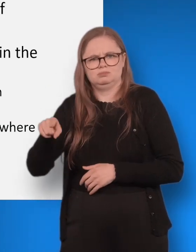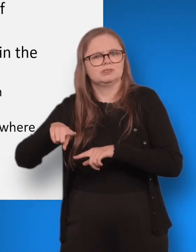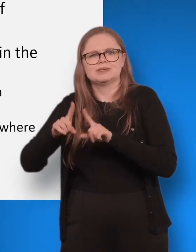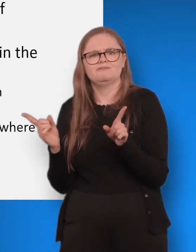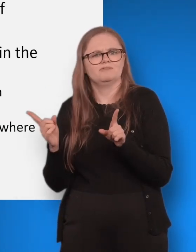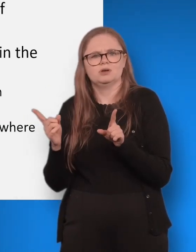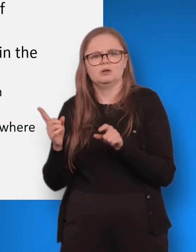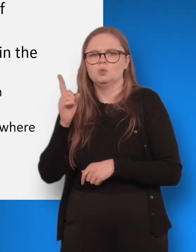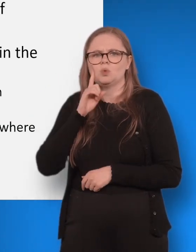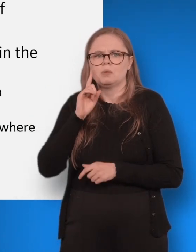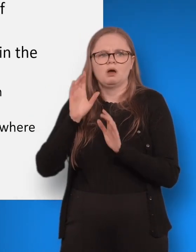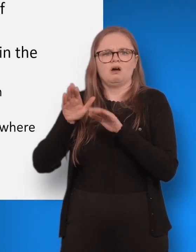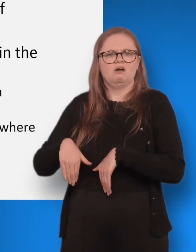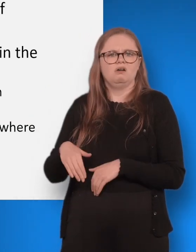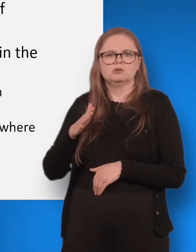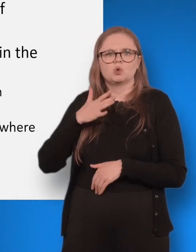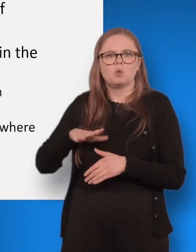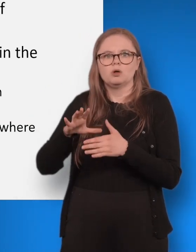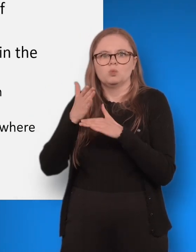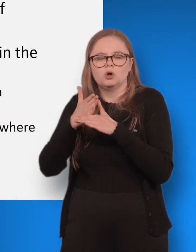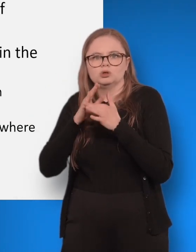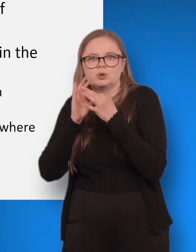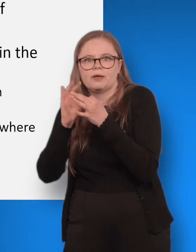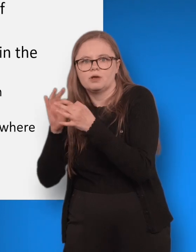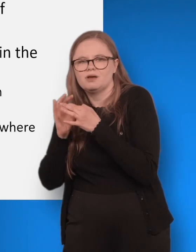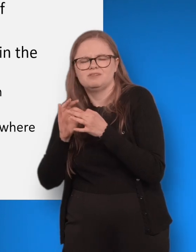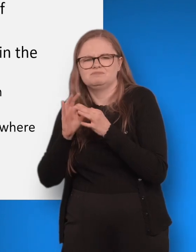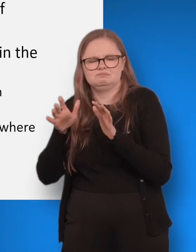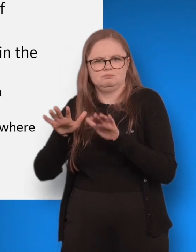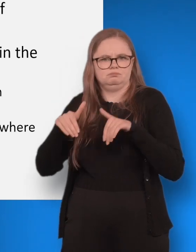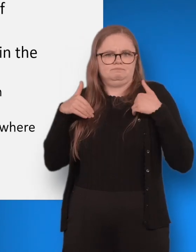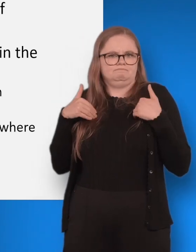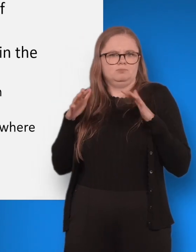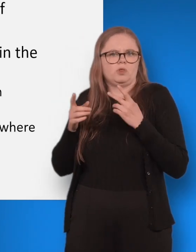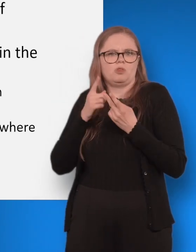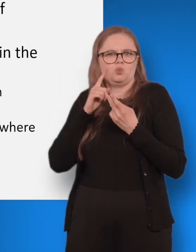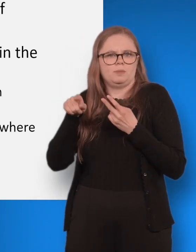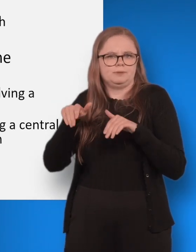women. They're not likely to collaborate with other women.